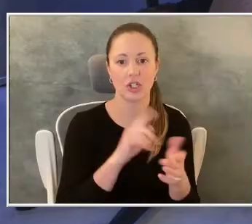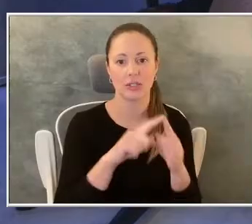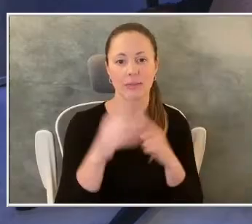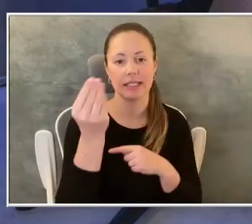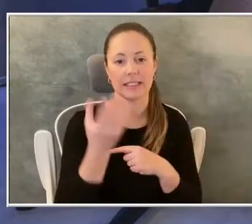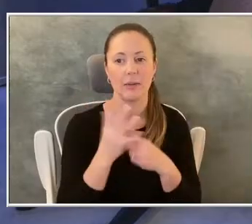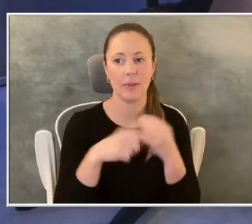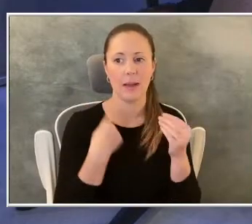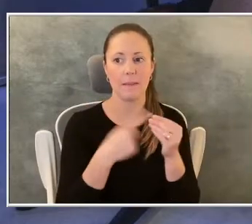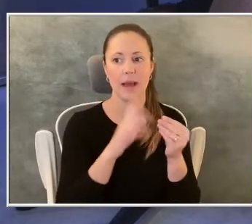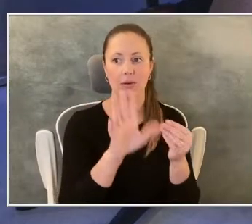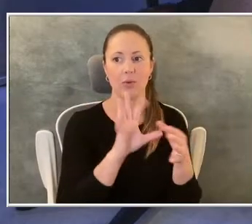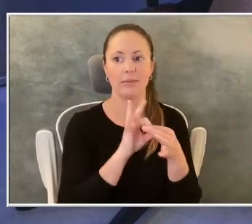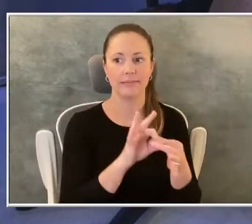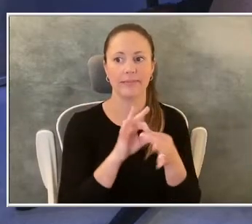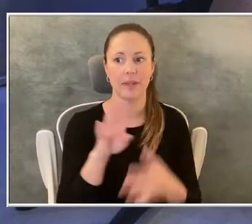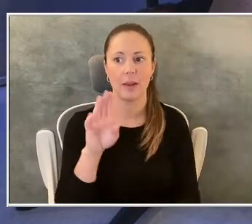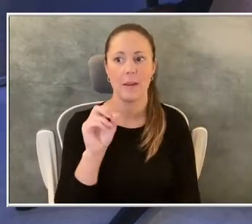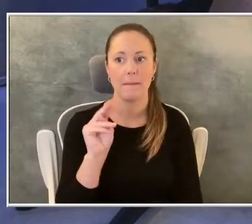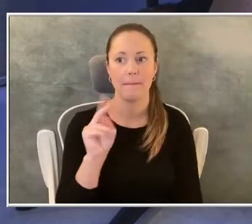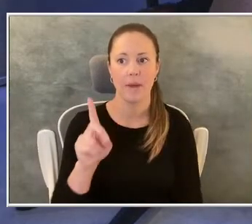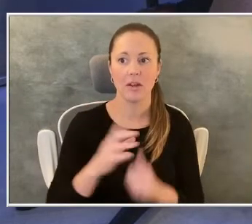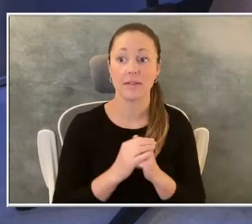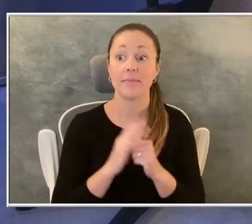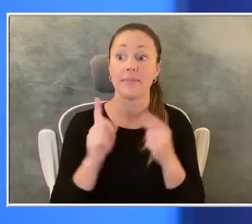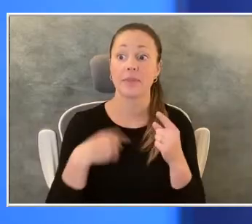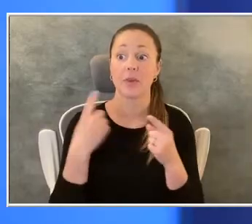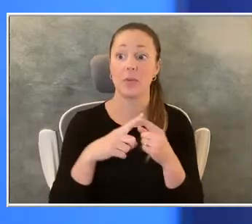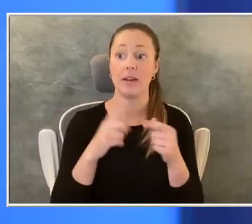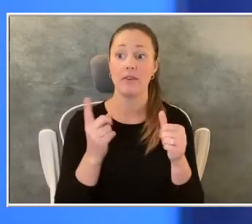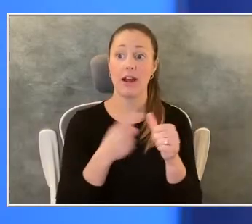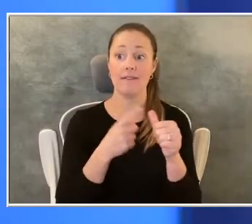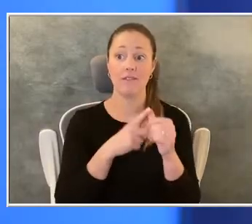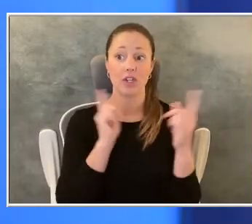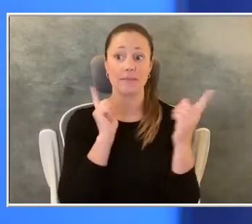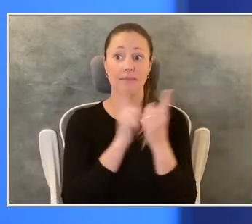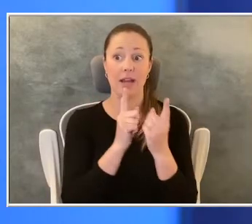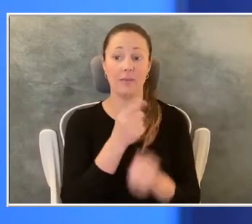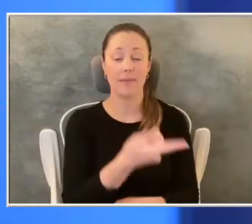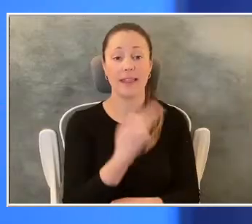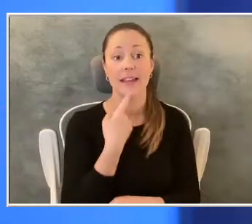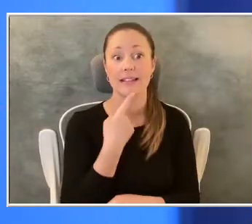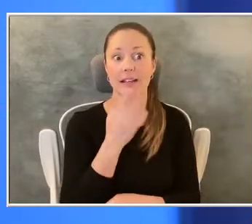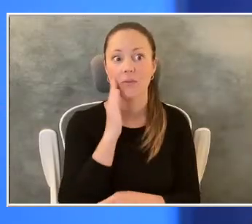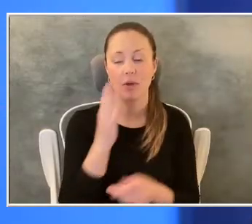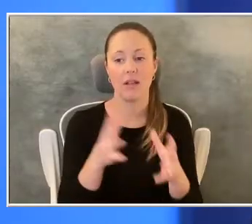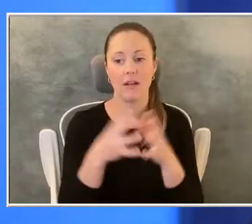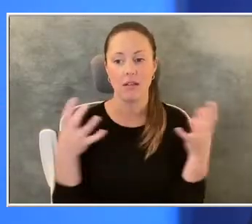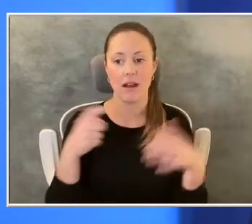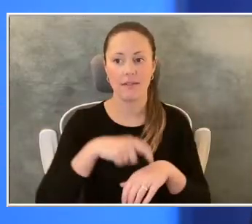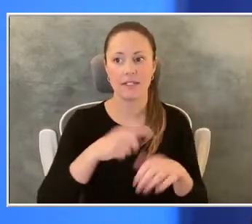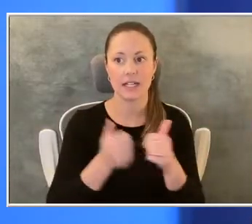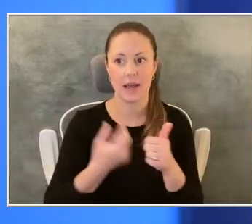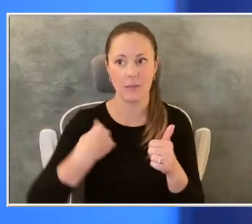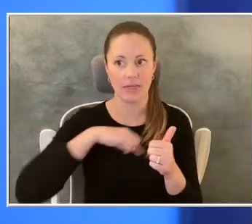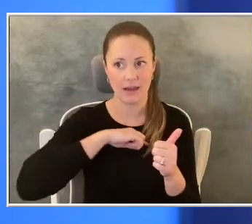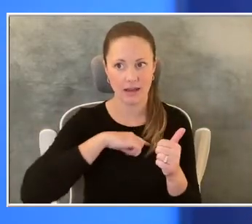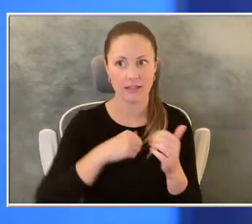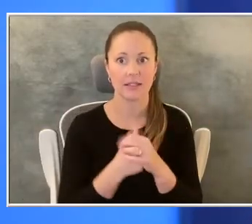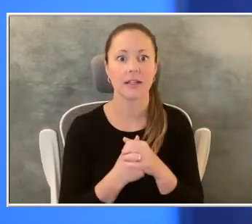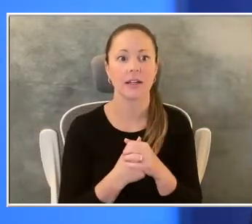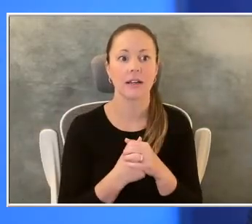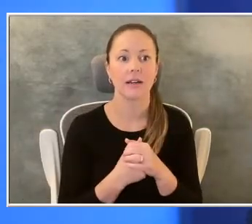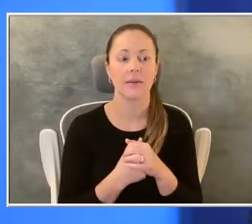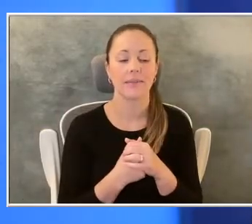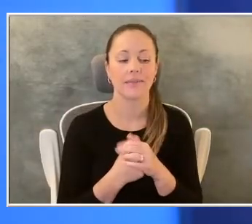Well, when I first met them, they told me, you're going to be spending a lot of time over here with us. And, I kind of, from day